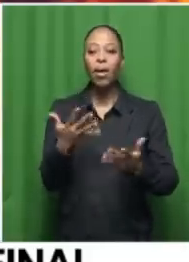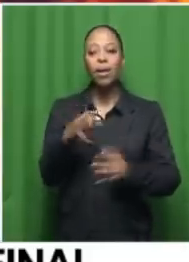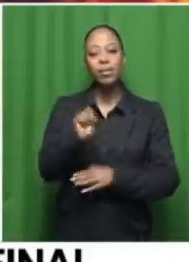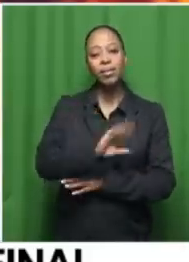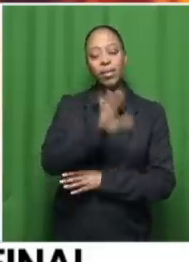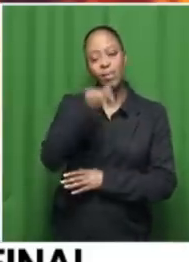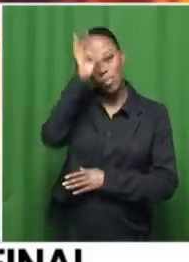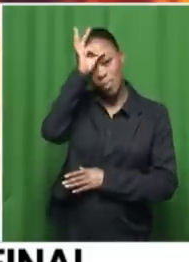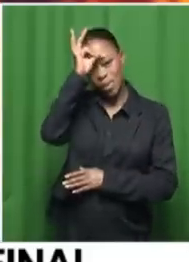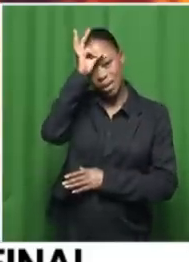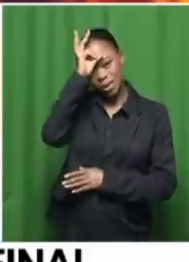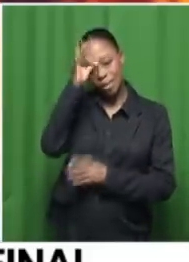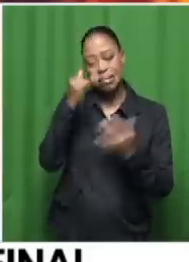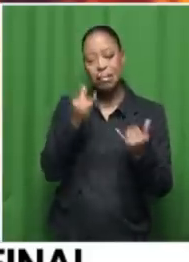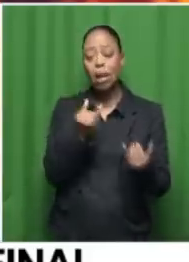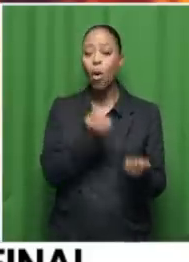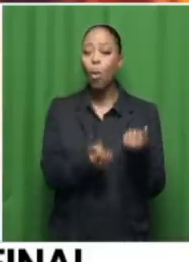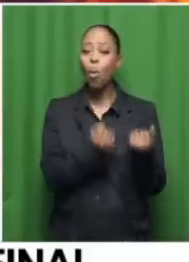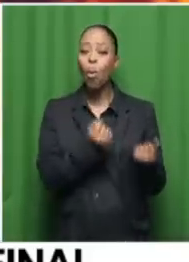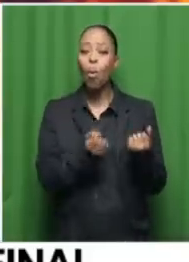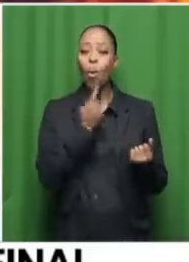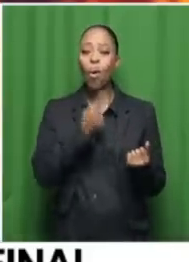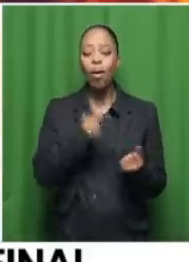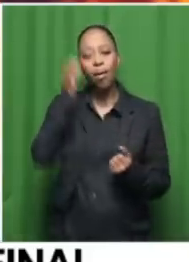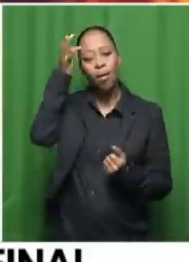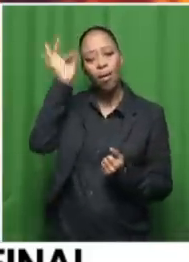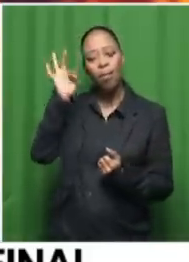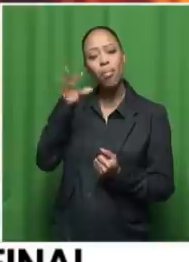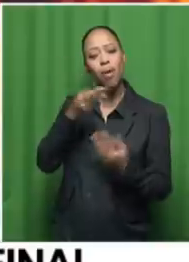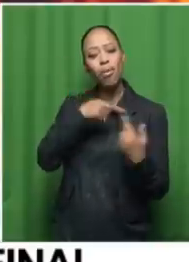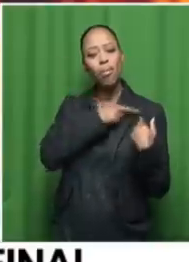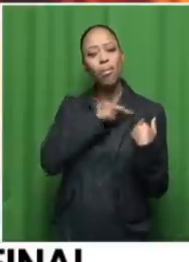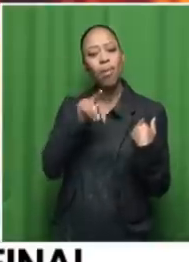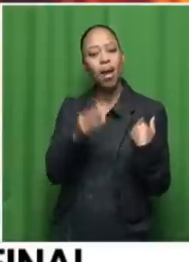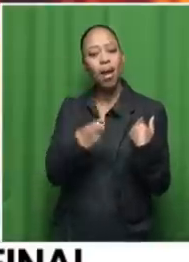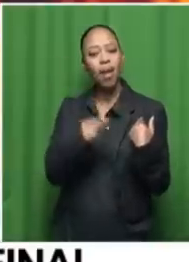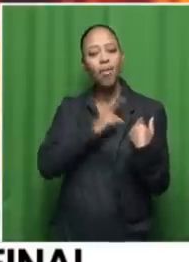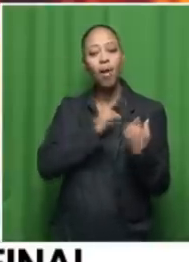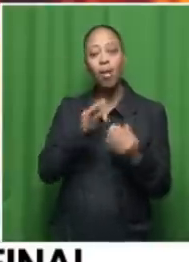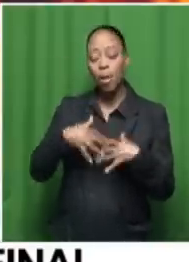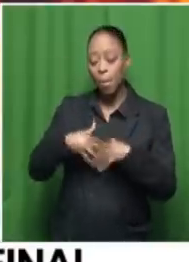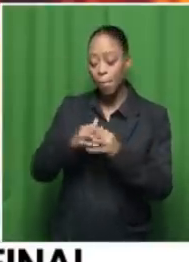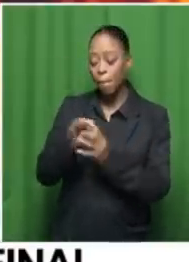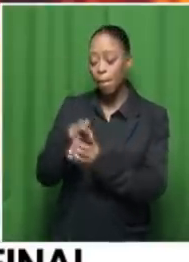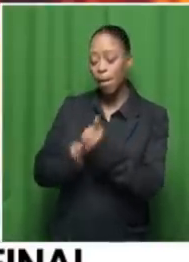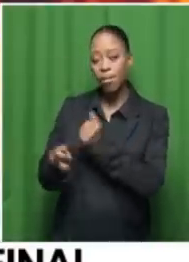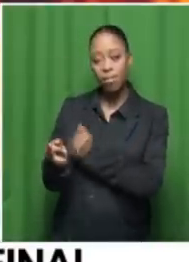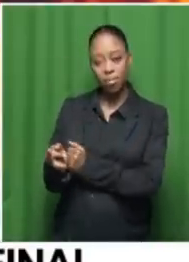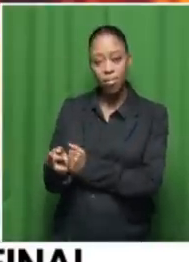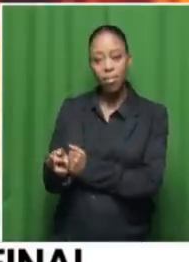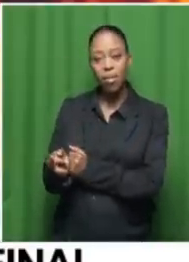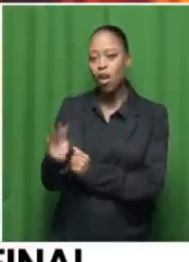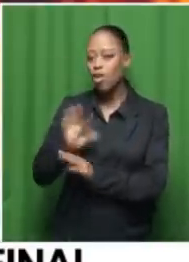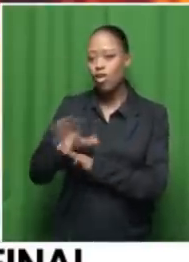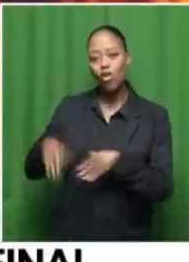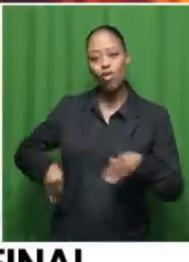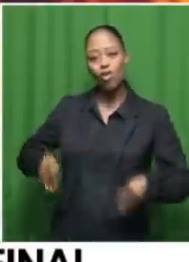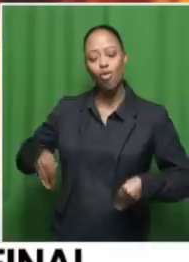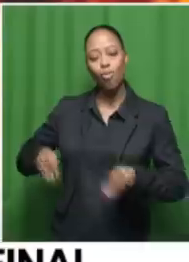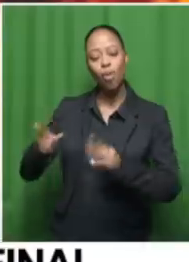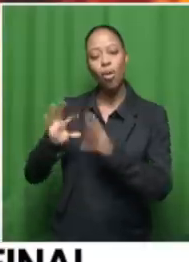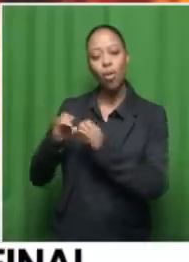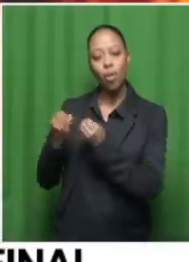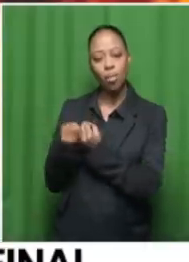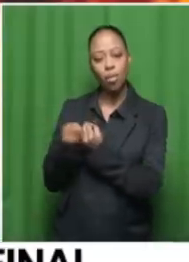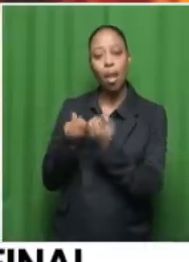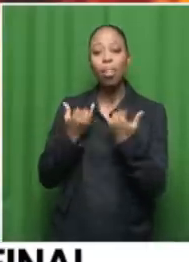Police Service. The ConCourt ruled that the state has an obligation to establish an independent anti-corruption body.